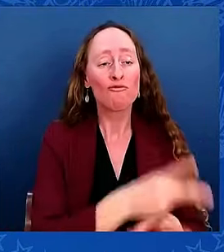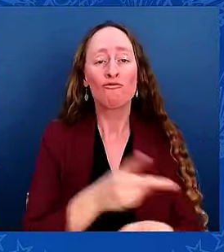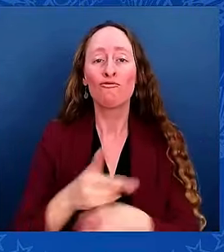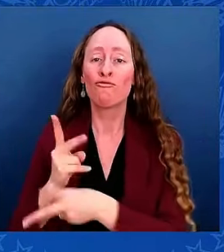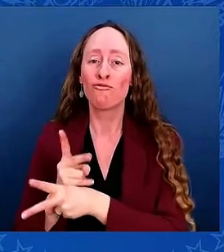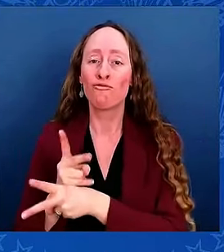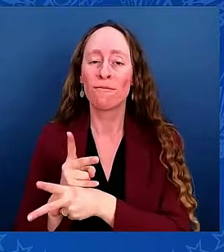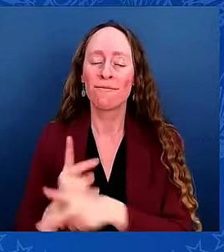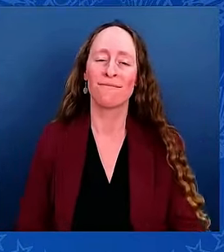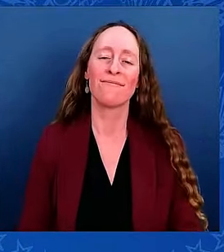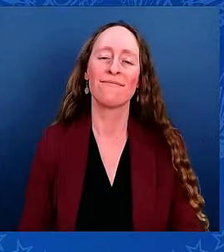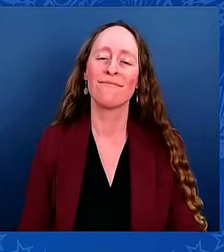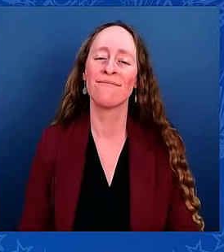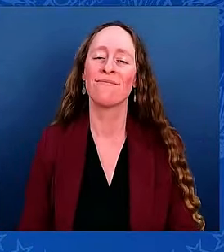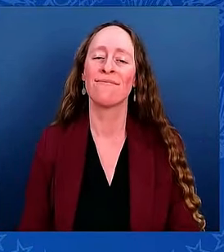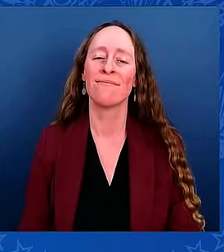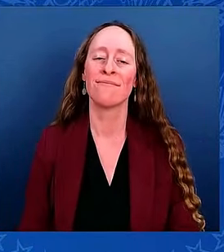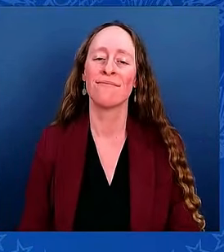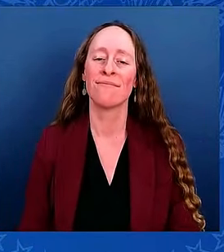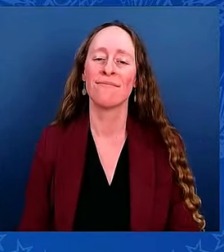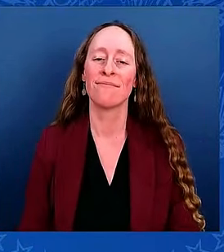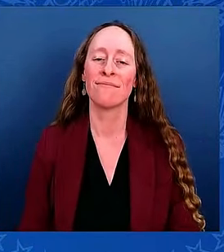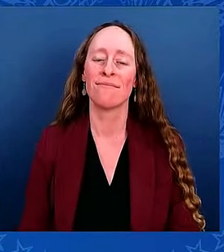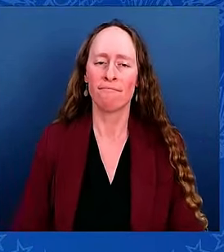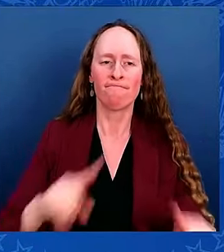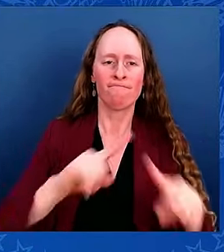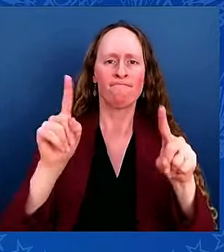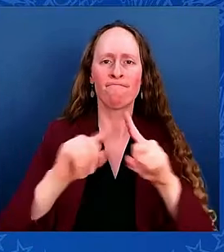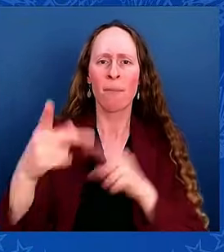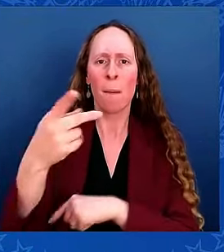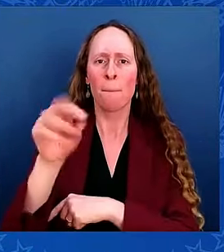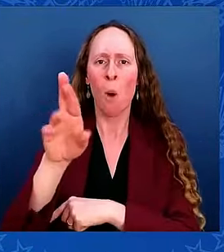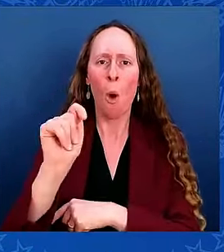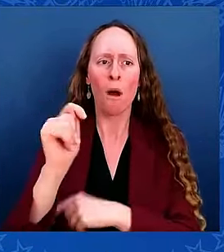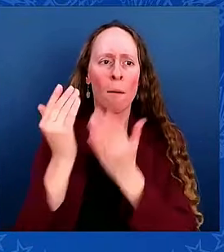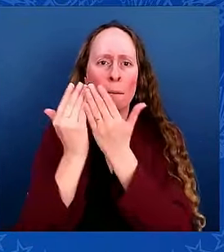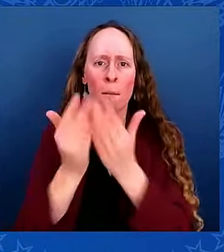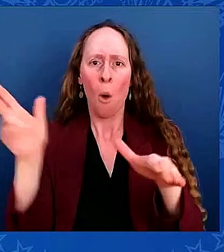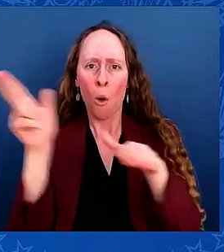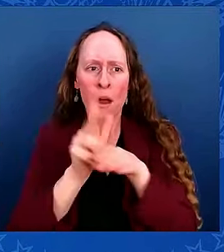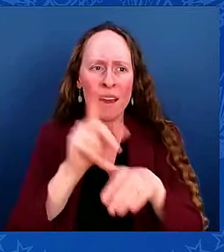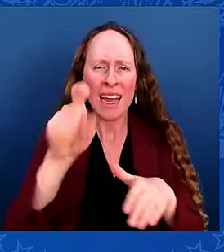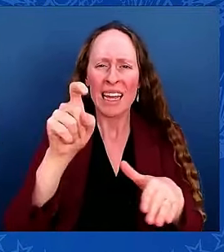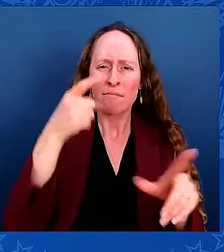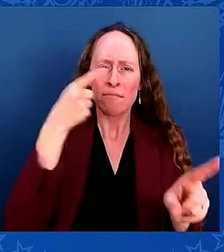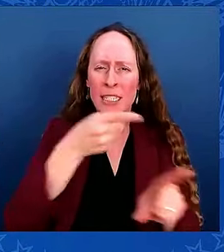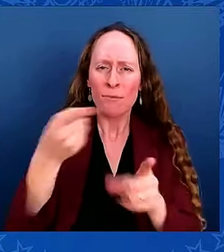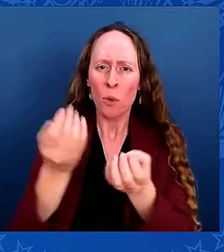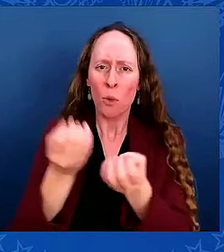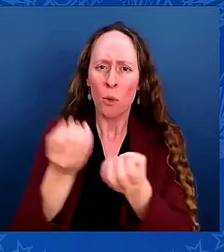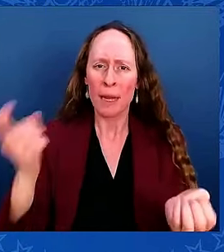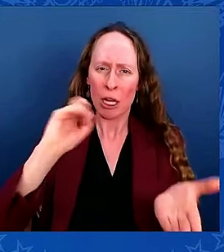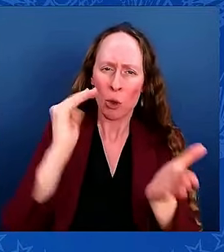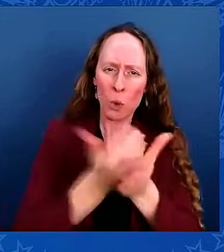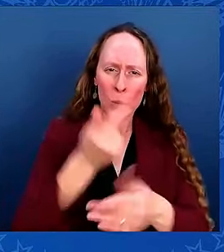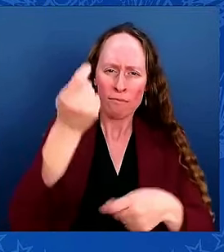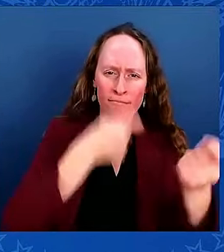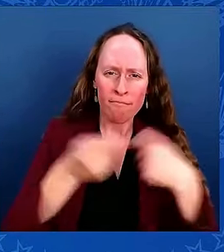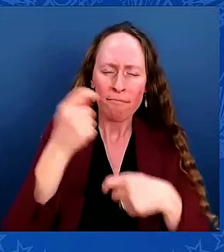by the Clean Ports Program will be operated and maintained by people, not by